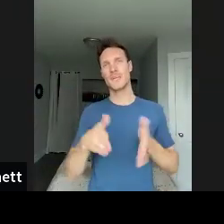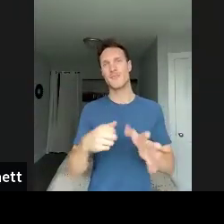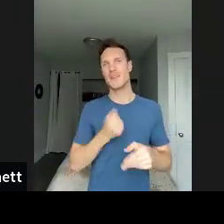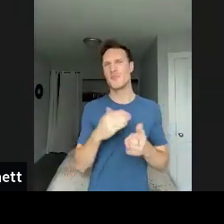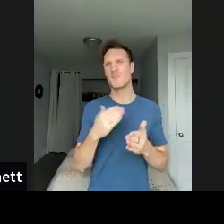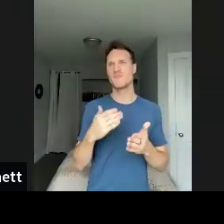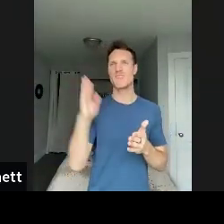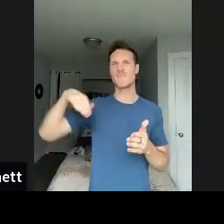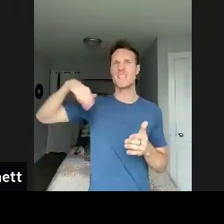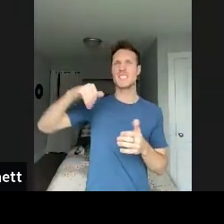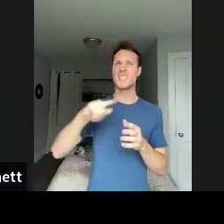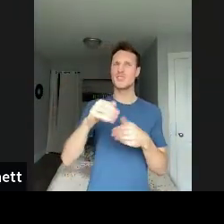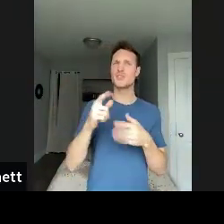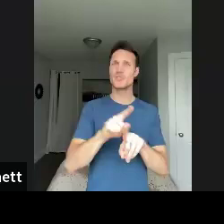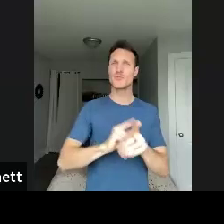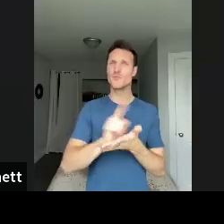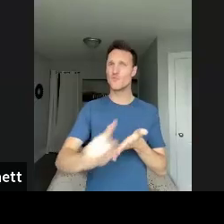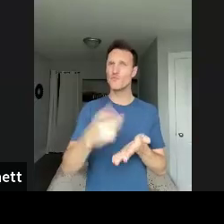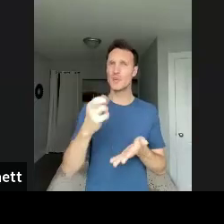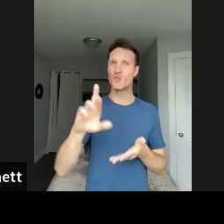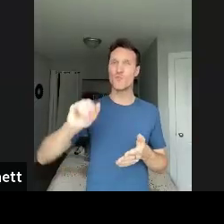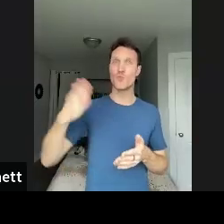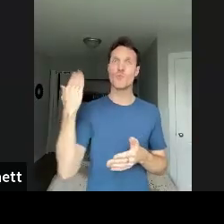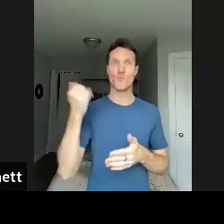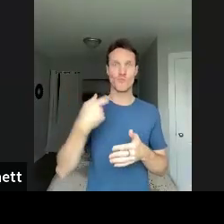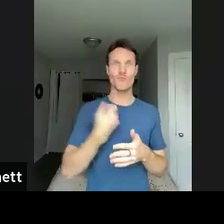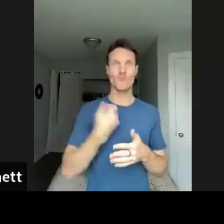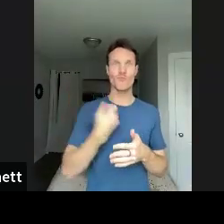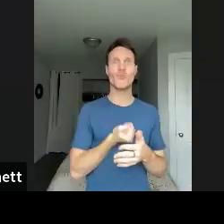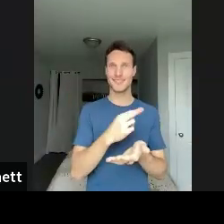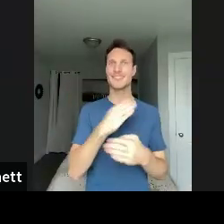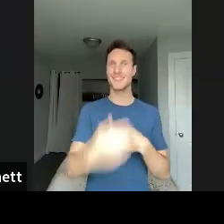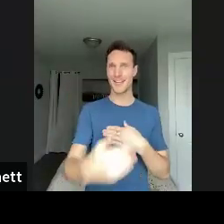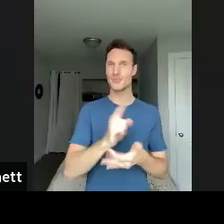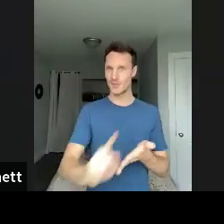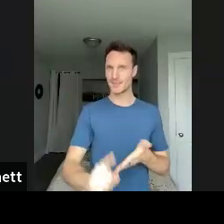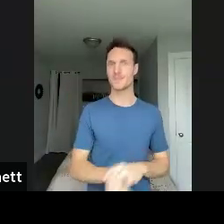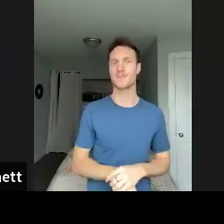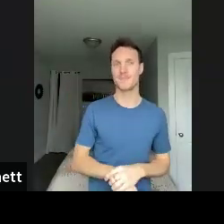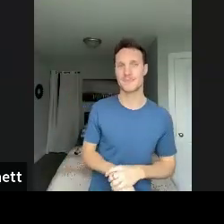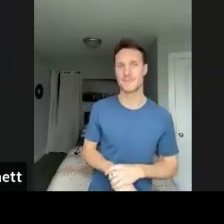And you can always ask or access that information there.